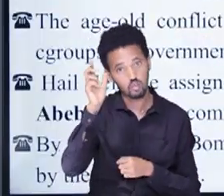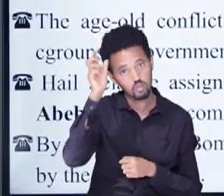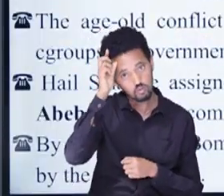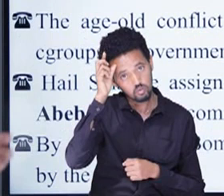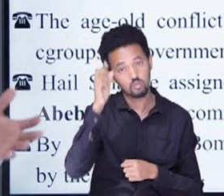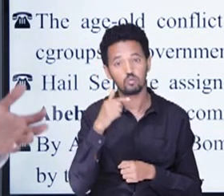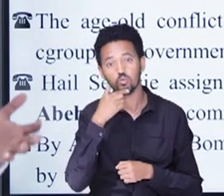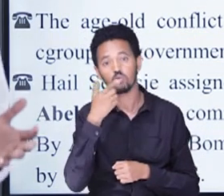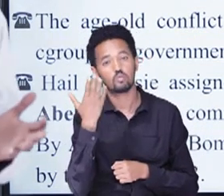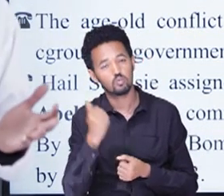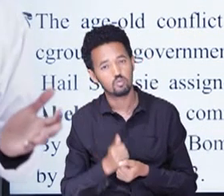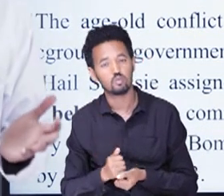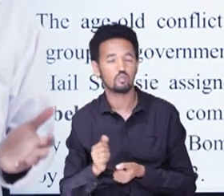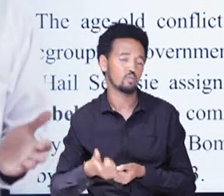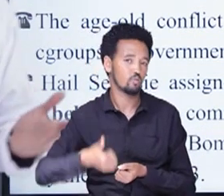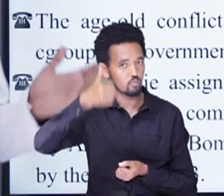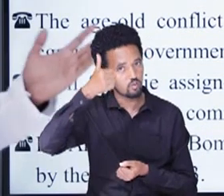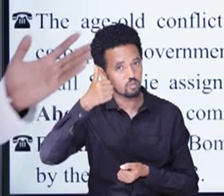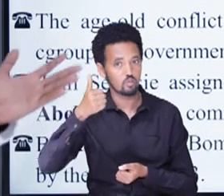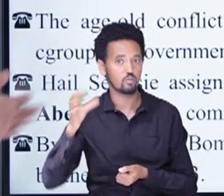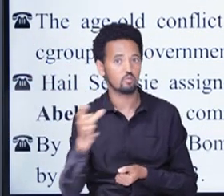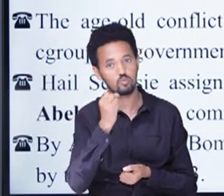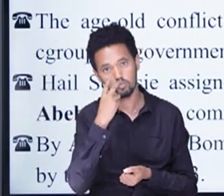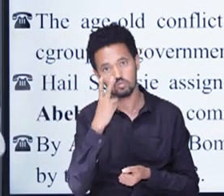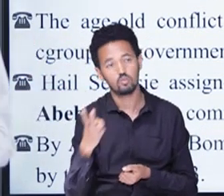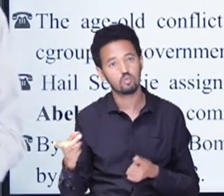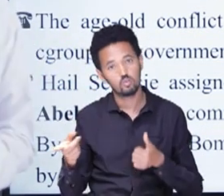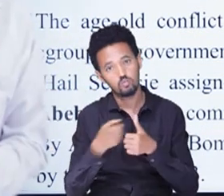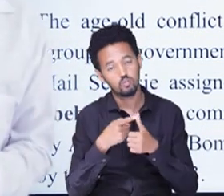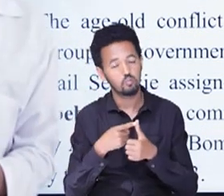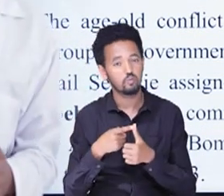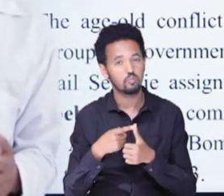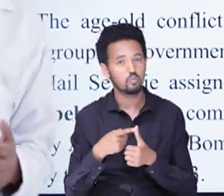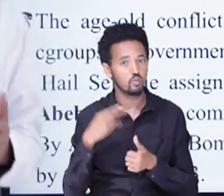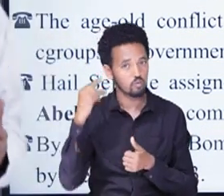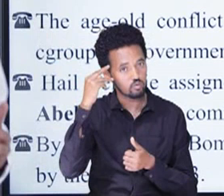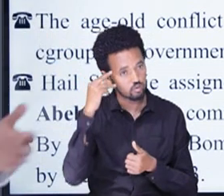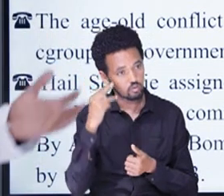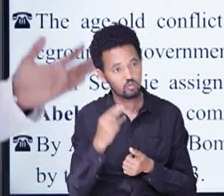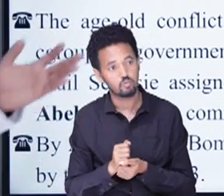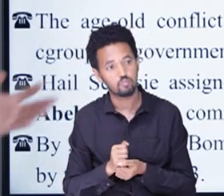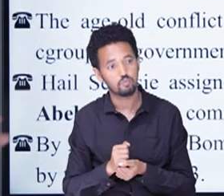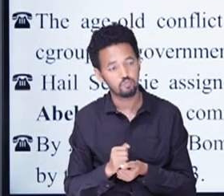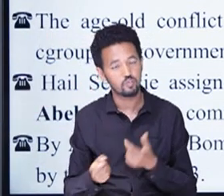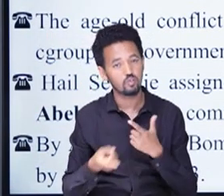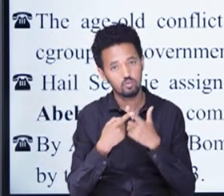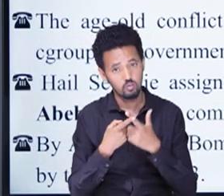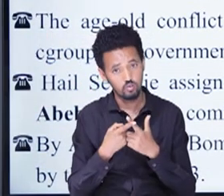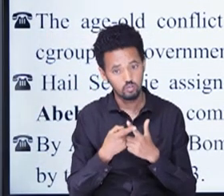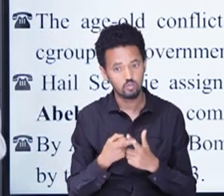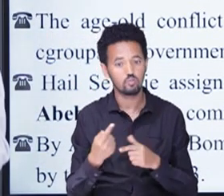Radda. The major cause of the rebellion was, first one, administrative inefficiency. Second